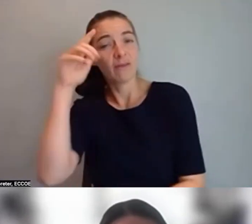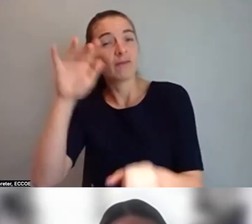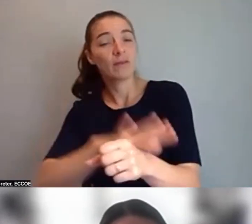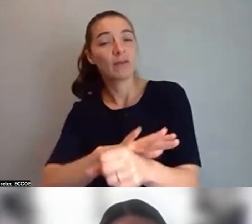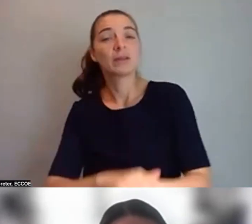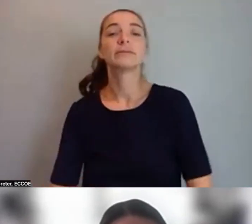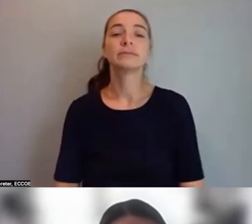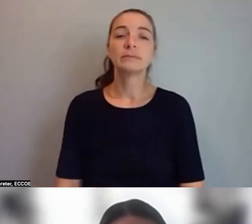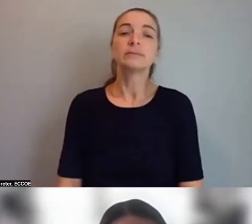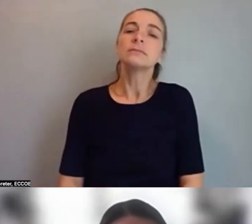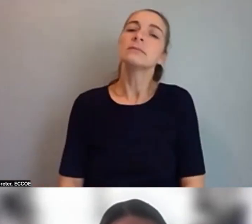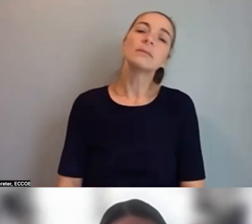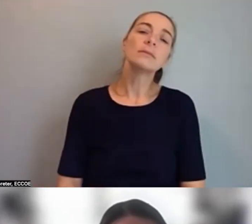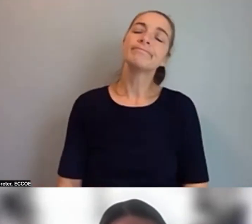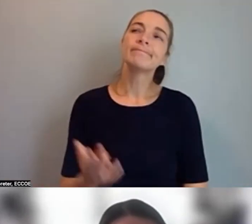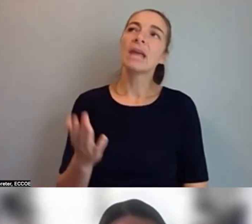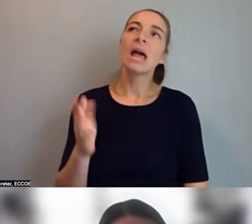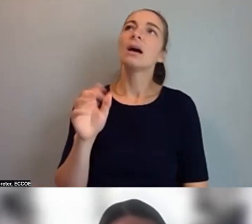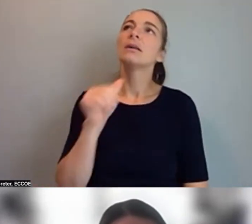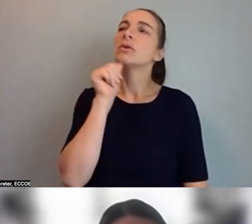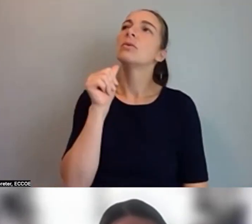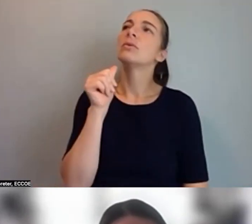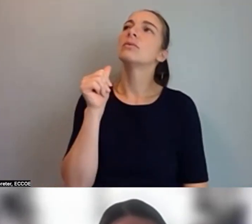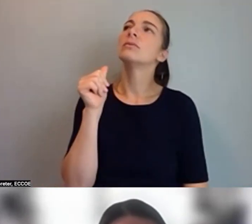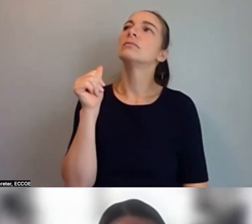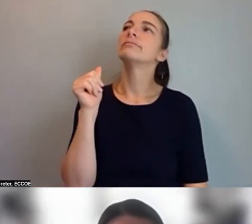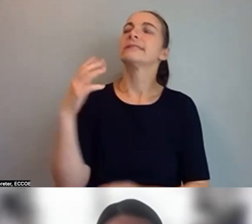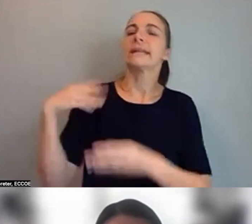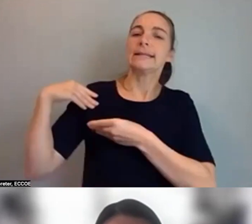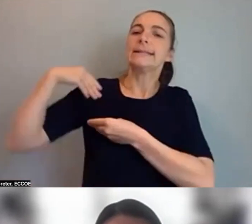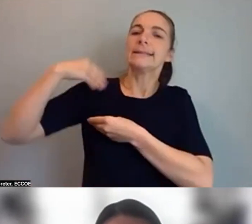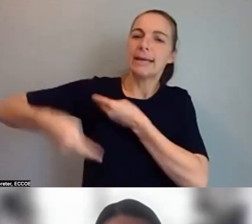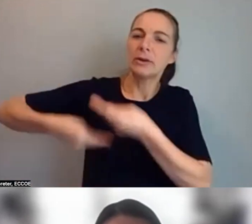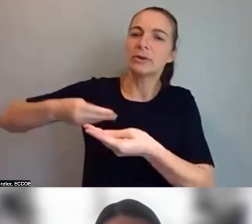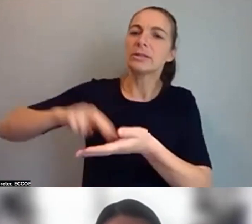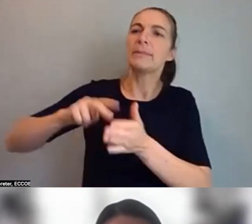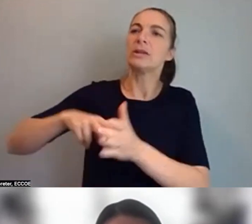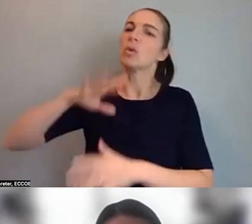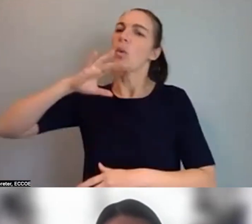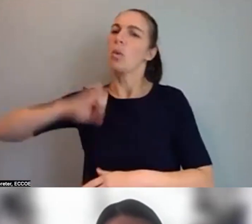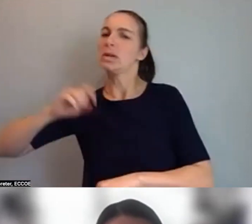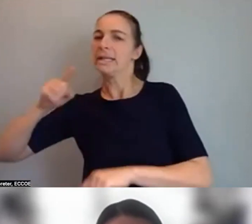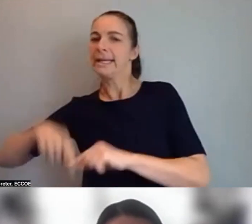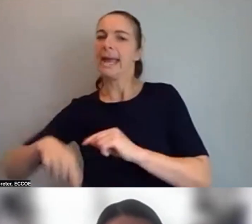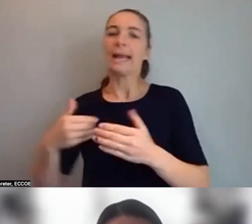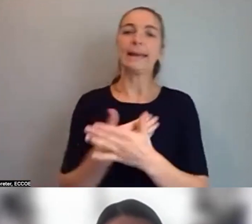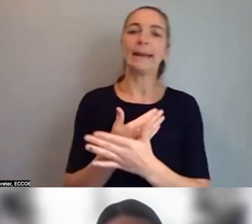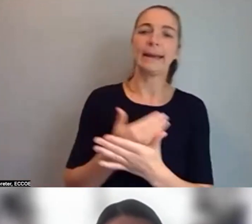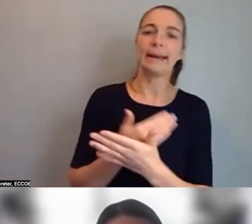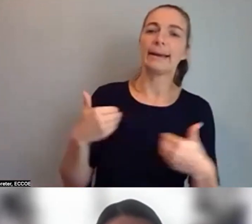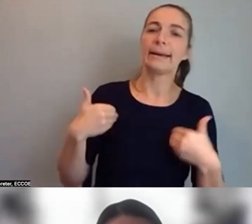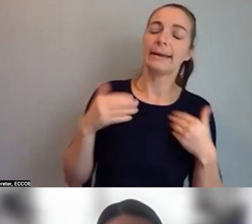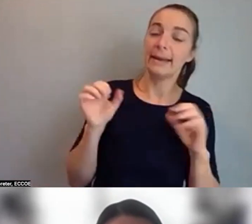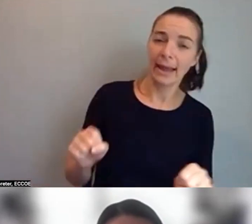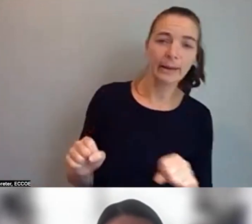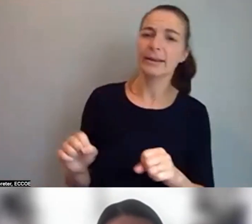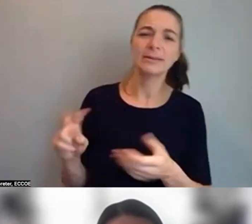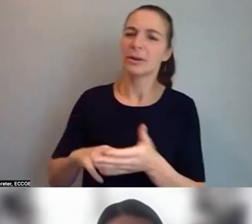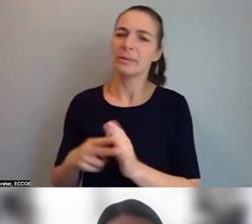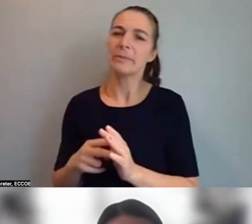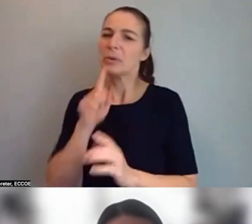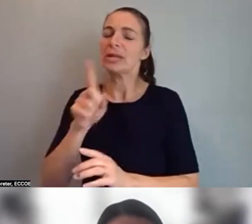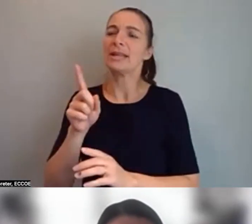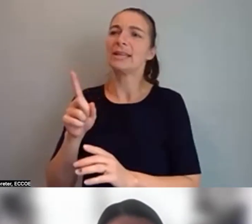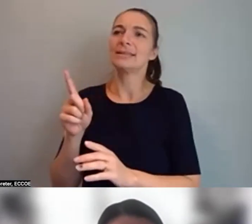like, generational, you know, fights or, you know, racial, you know, it's, it's all of those things together. So there isn't